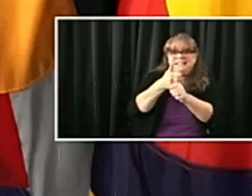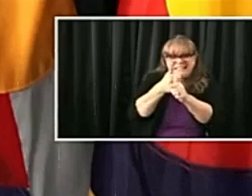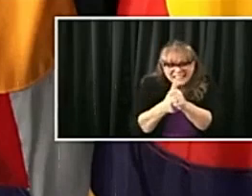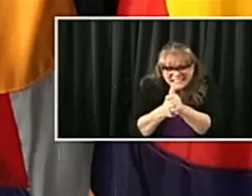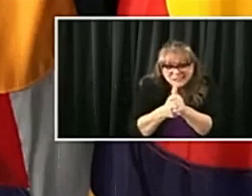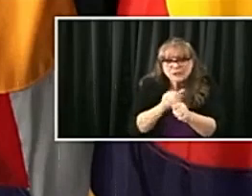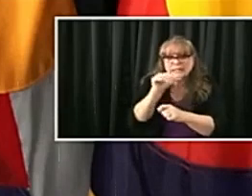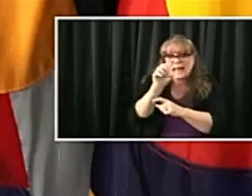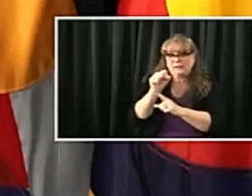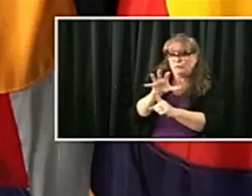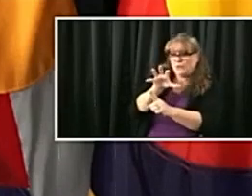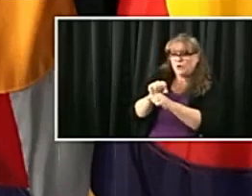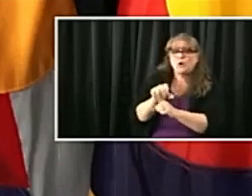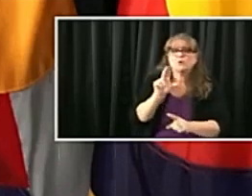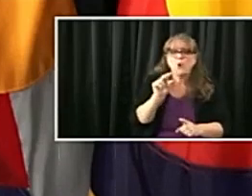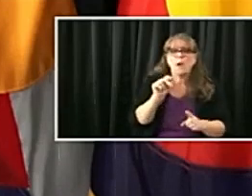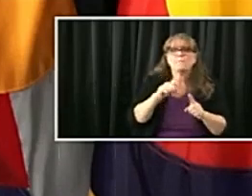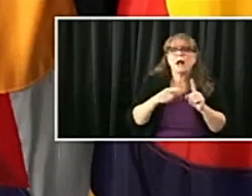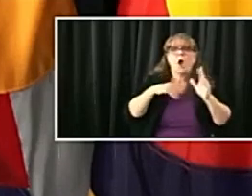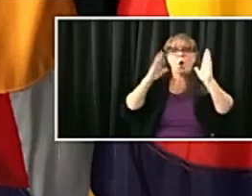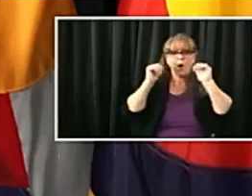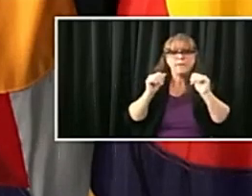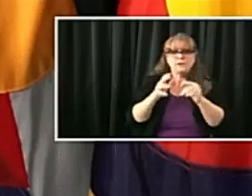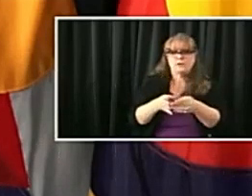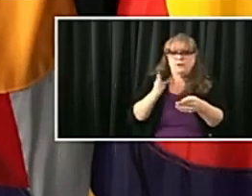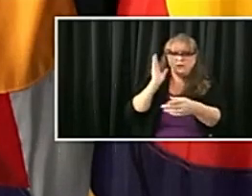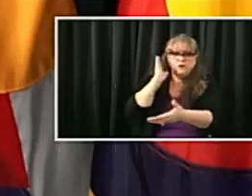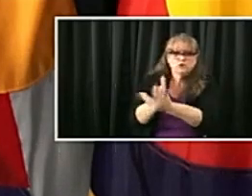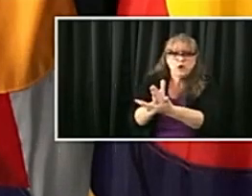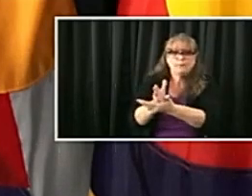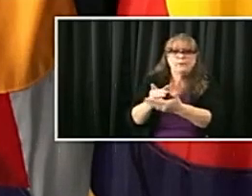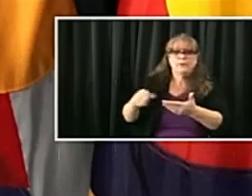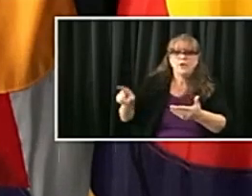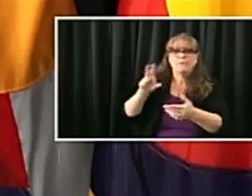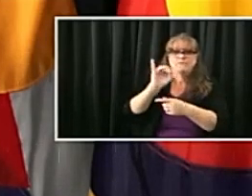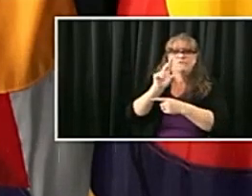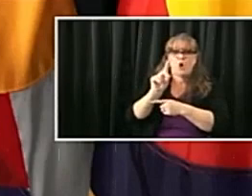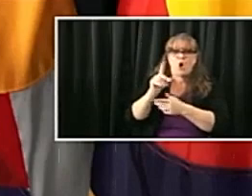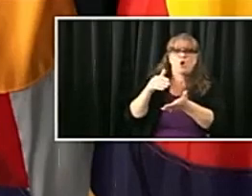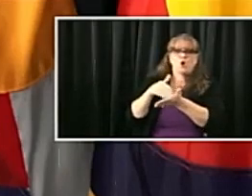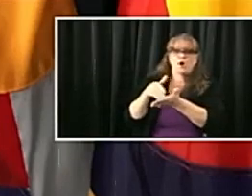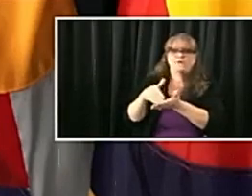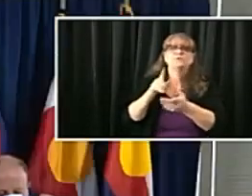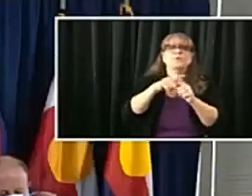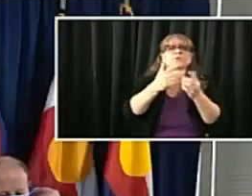designated early and they're identified and prevented. Thank you all for joining us. Stay safe, Colorado.